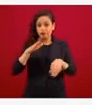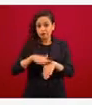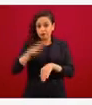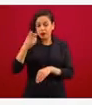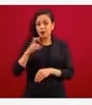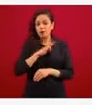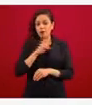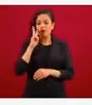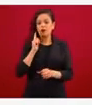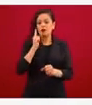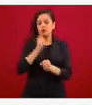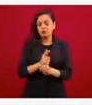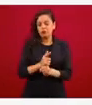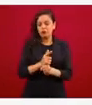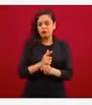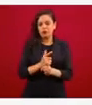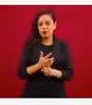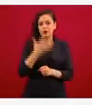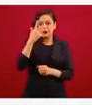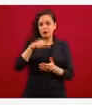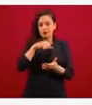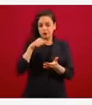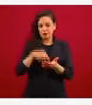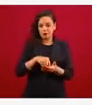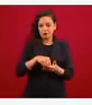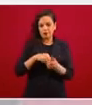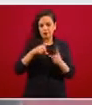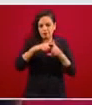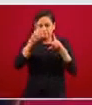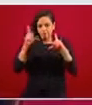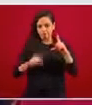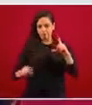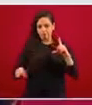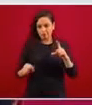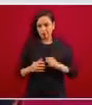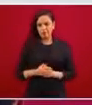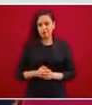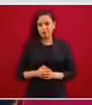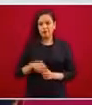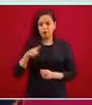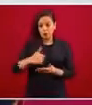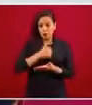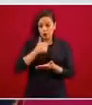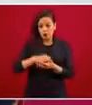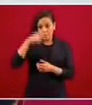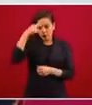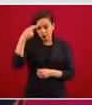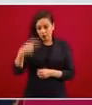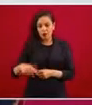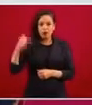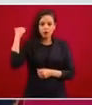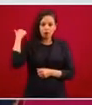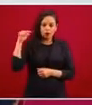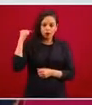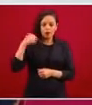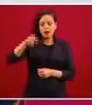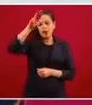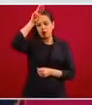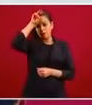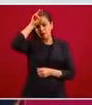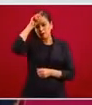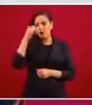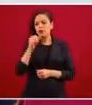account, the Mexico Valley City area still has the most active transmission of this virus,